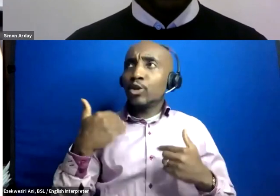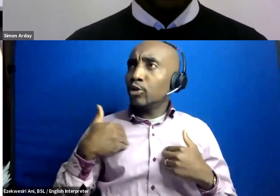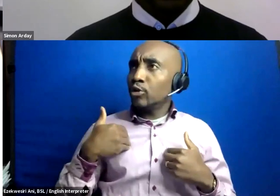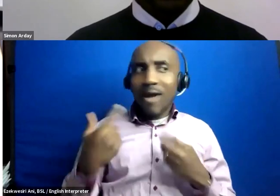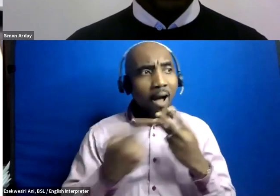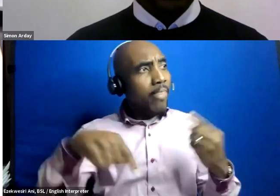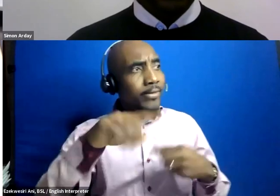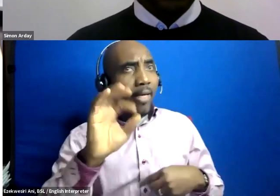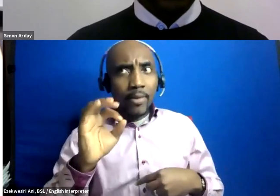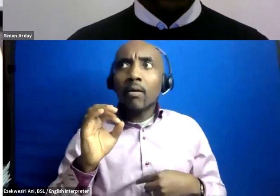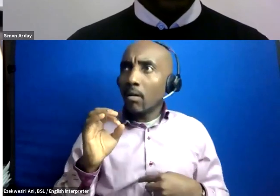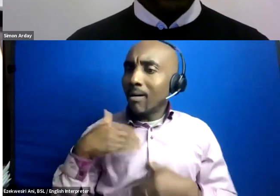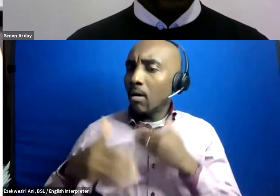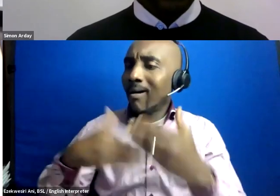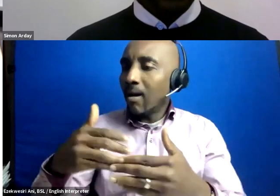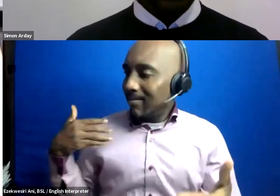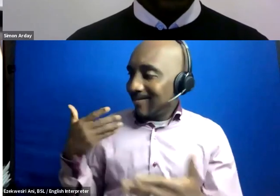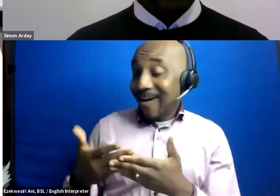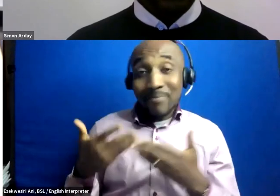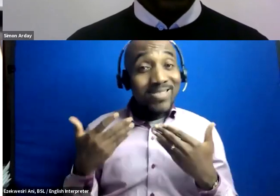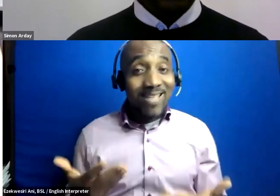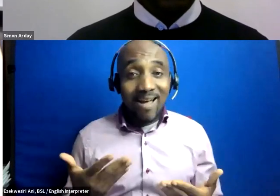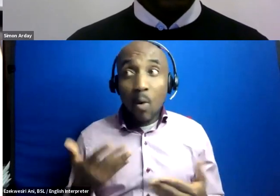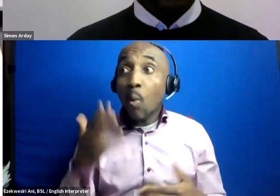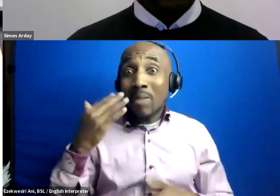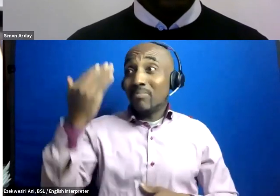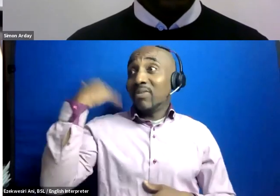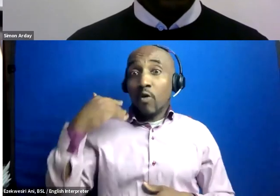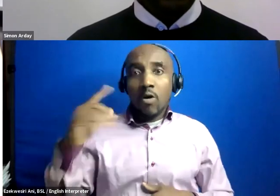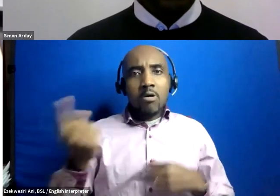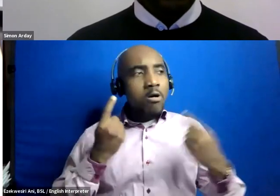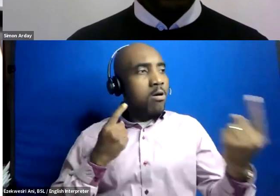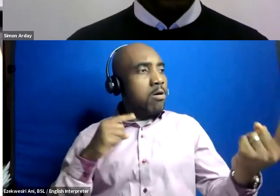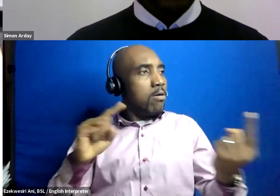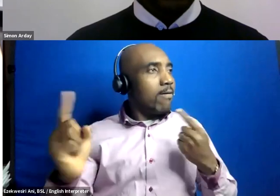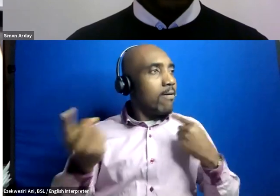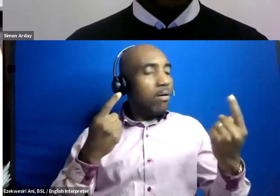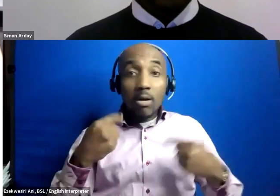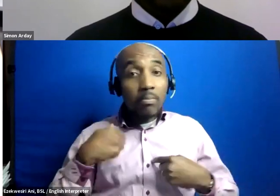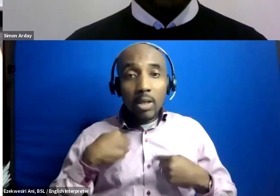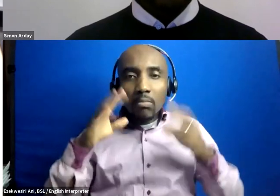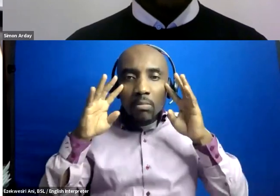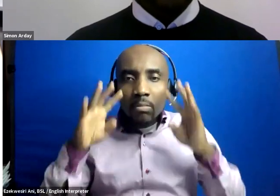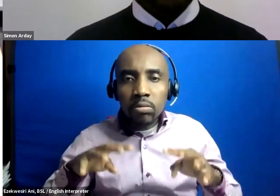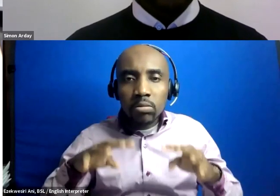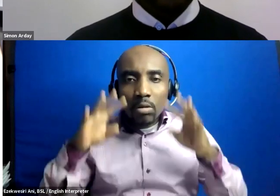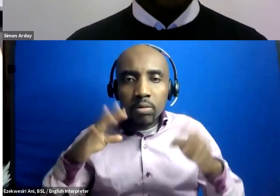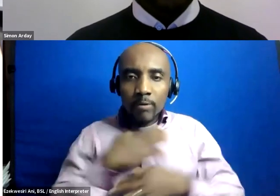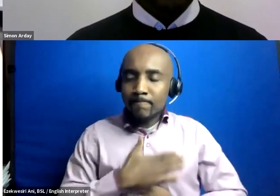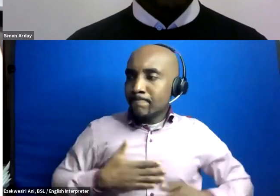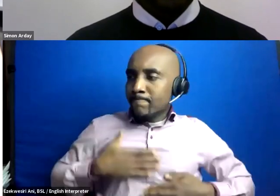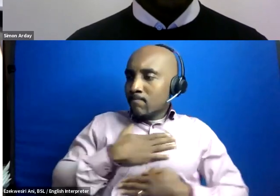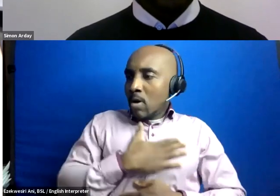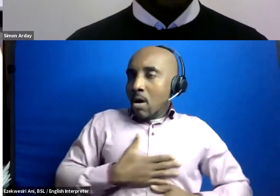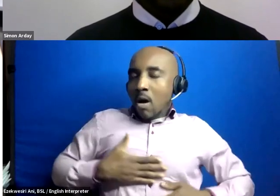And I would say nearly every single time I was approached, I burst into tears because it was